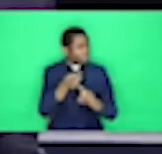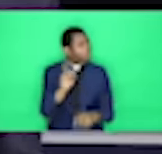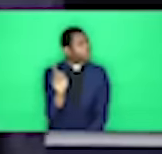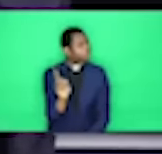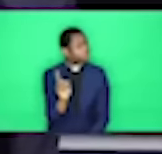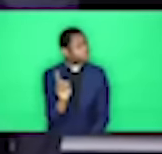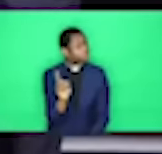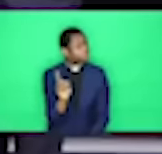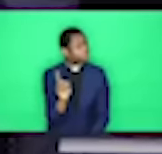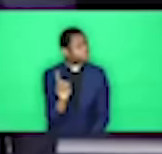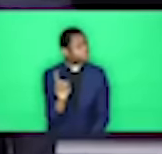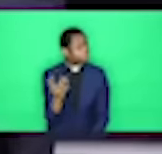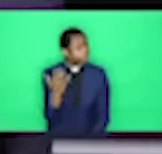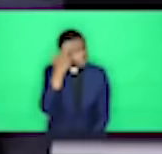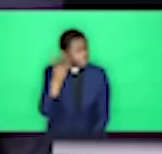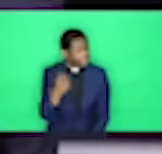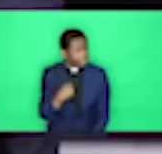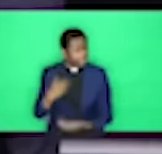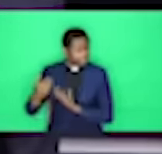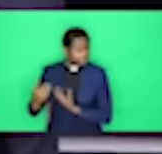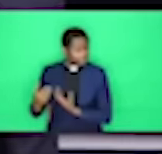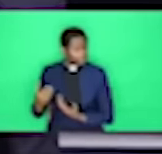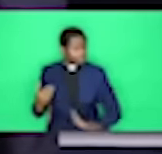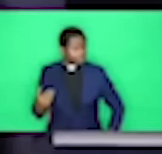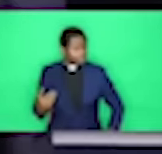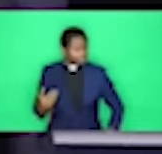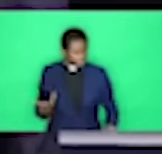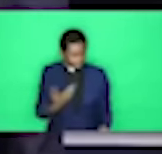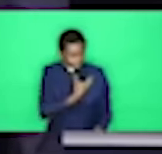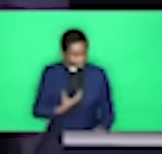Why do we have chiefs and our water bodies are being